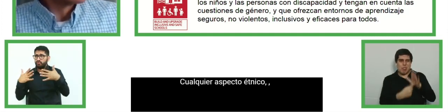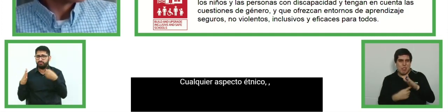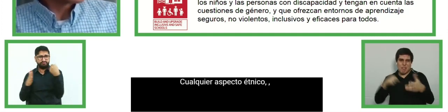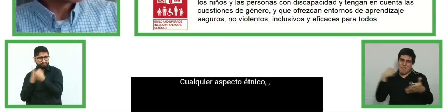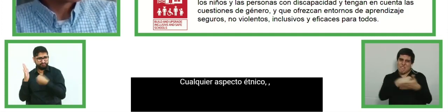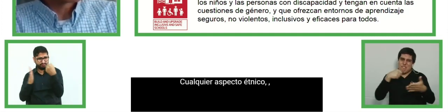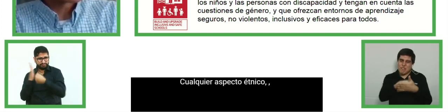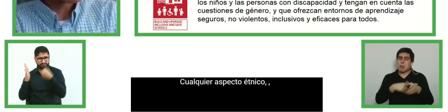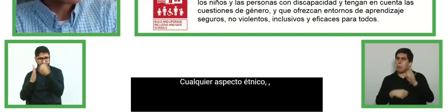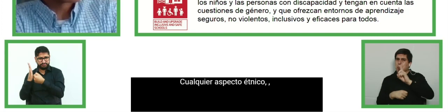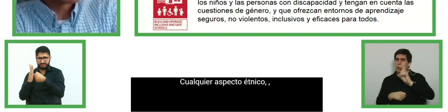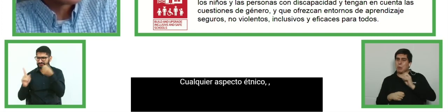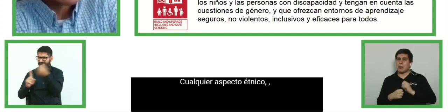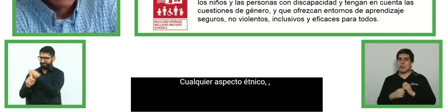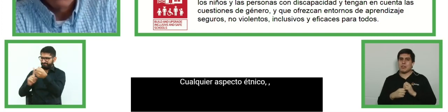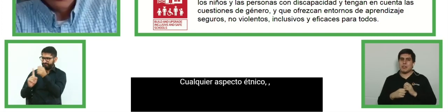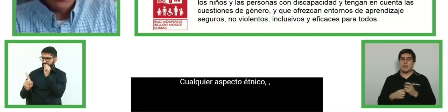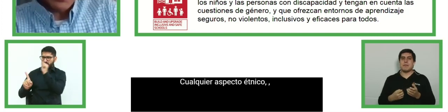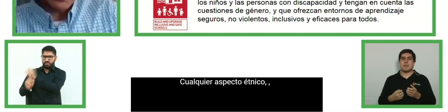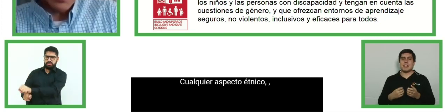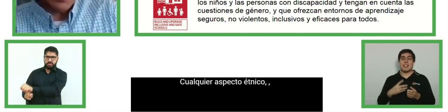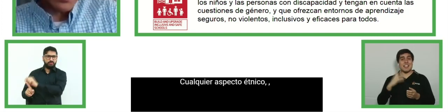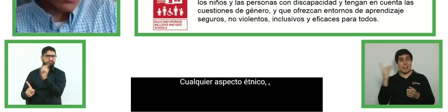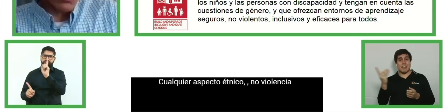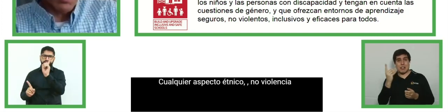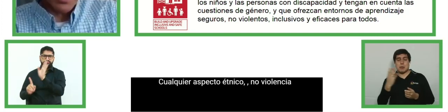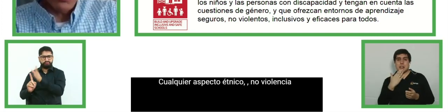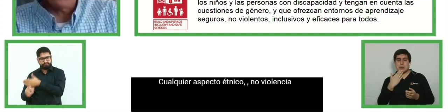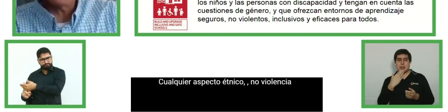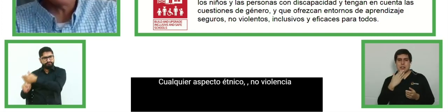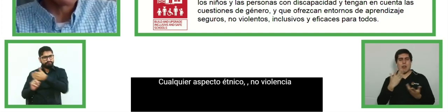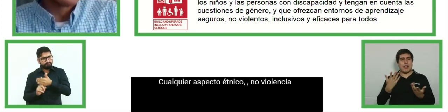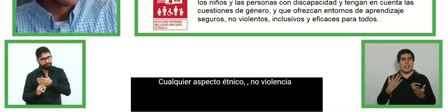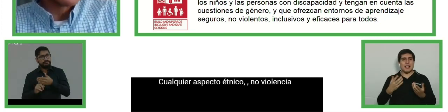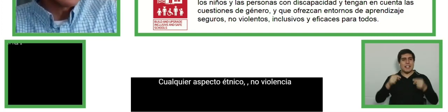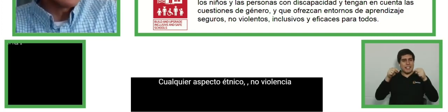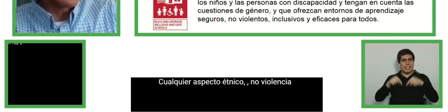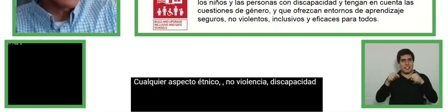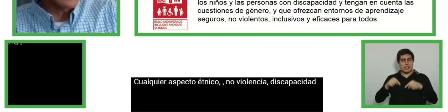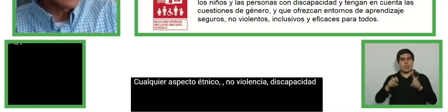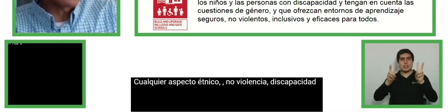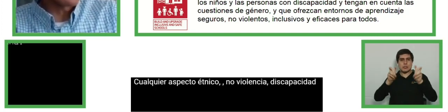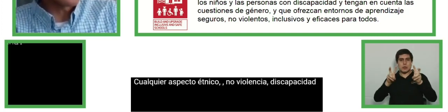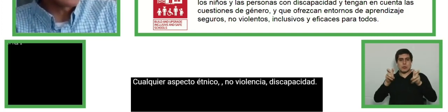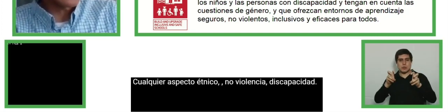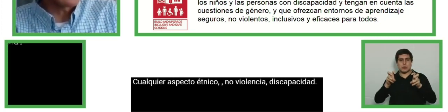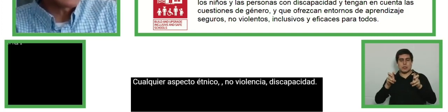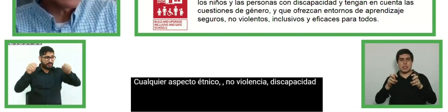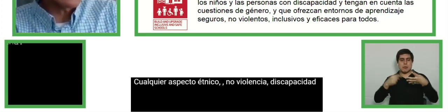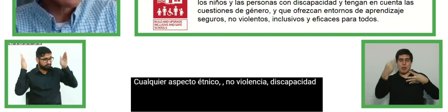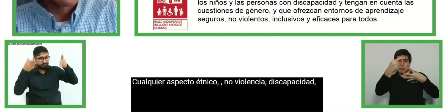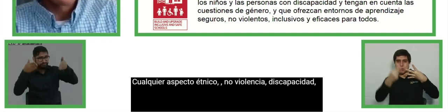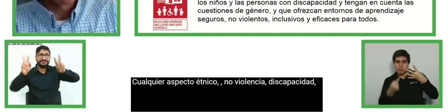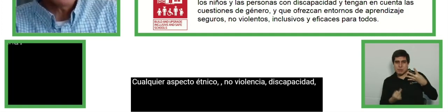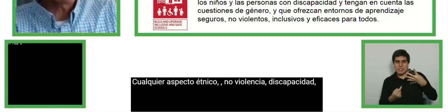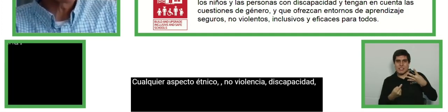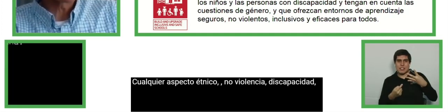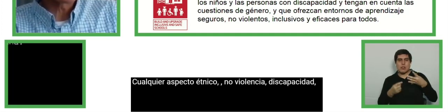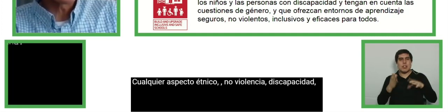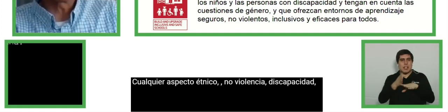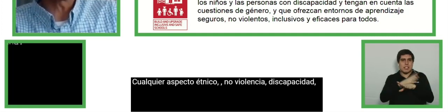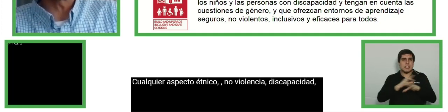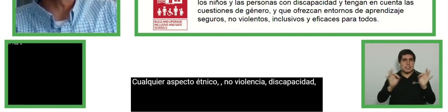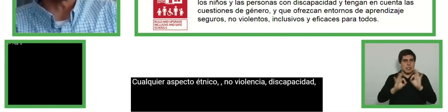these environmental things. This is a small gender. We talk about all these topics, but